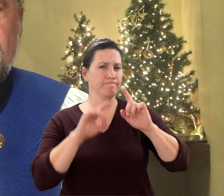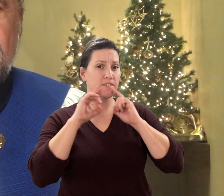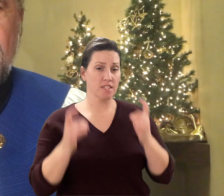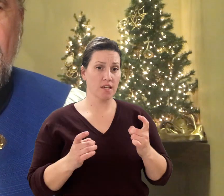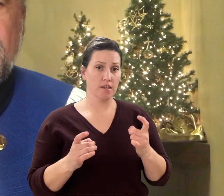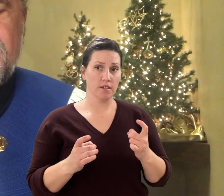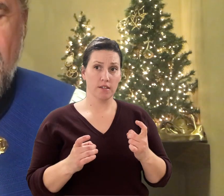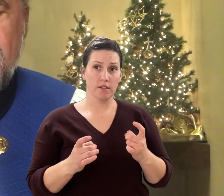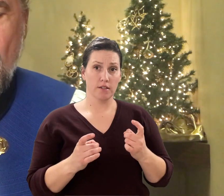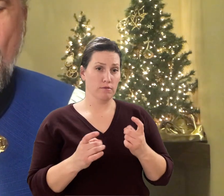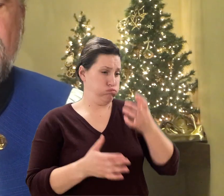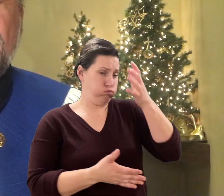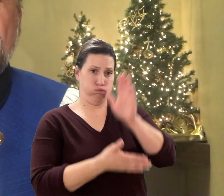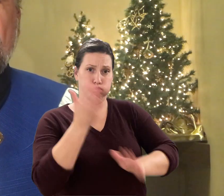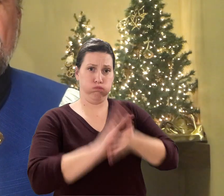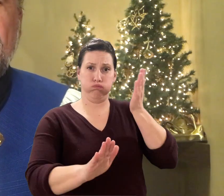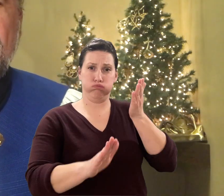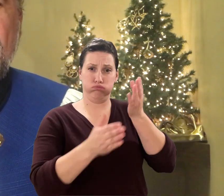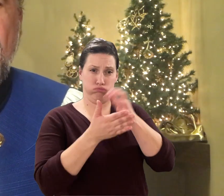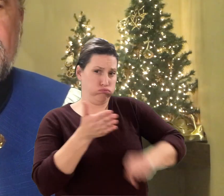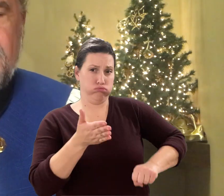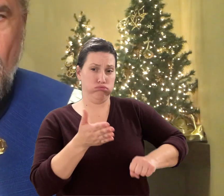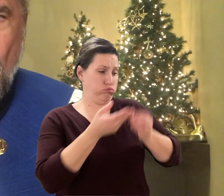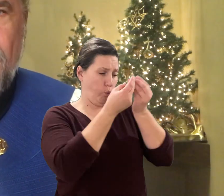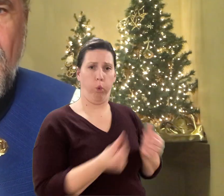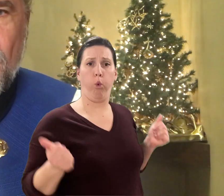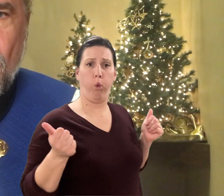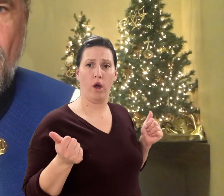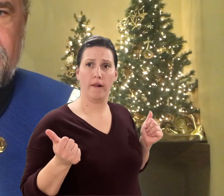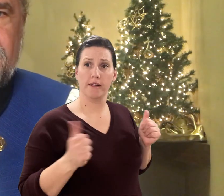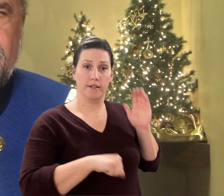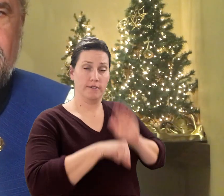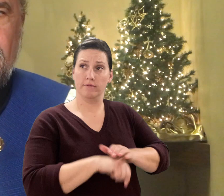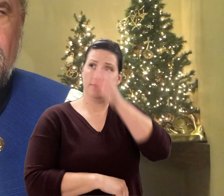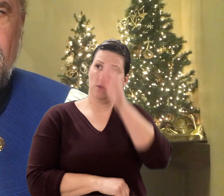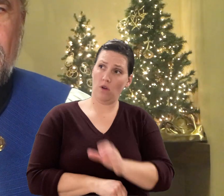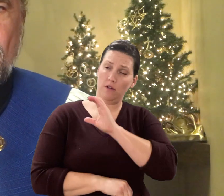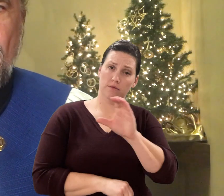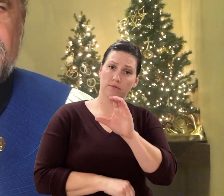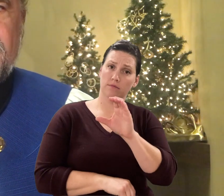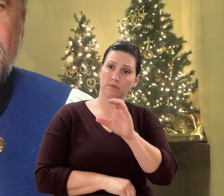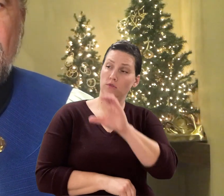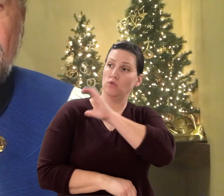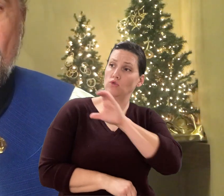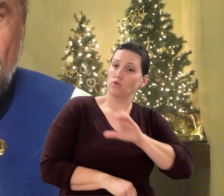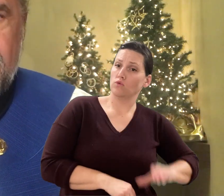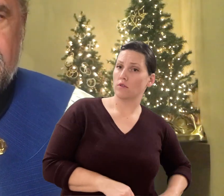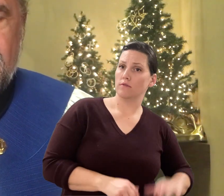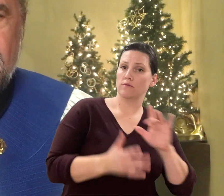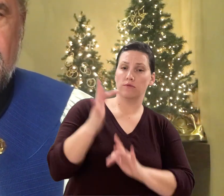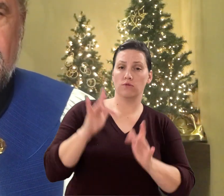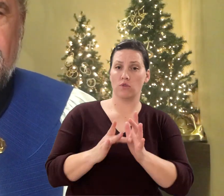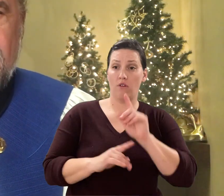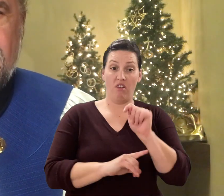sins have been taken away from you and dealt with on the cross of